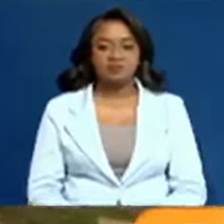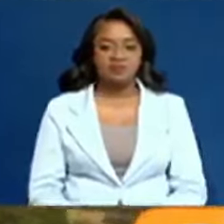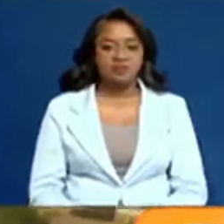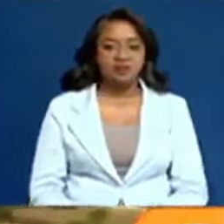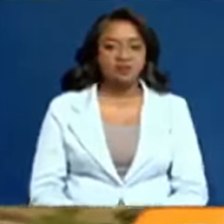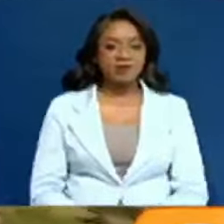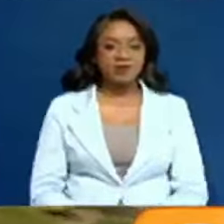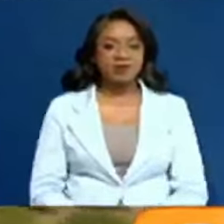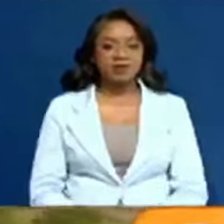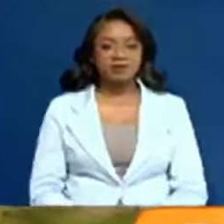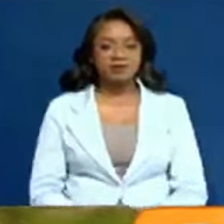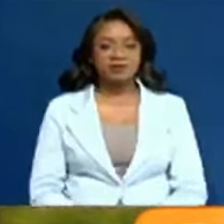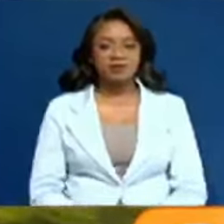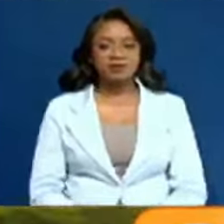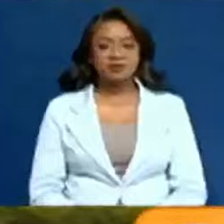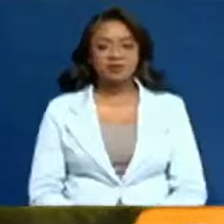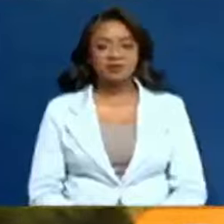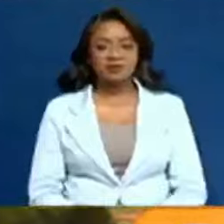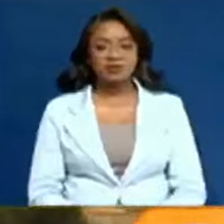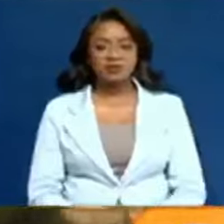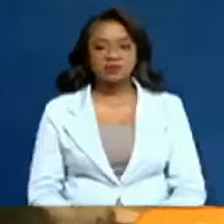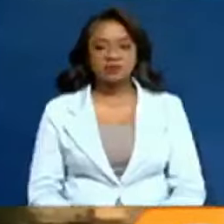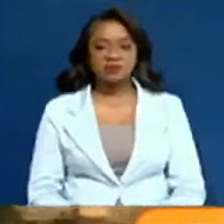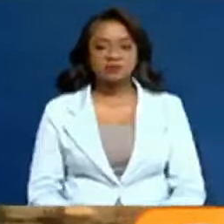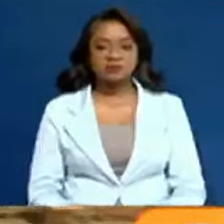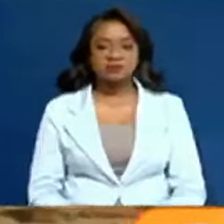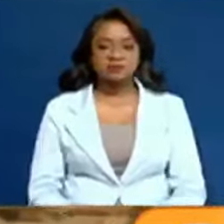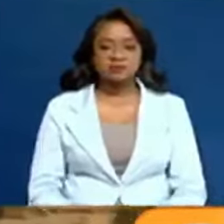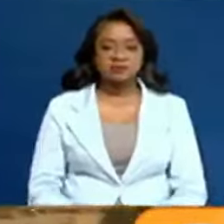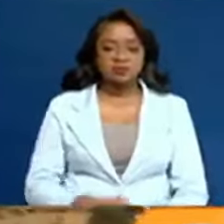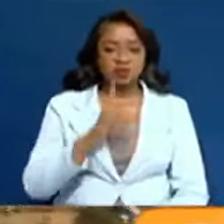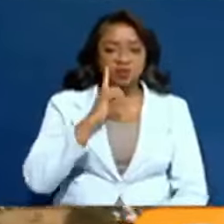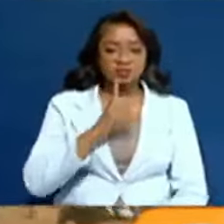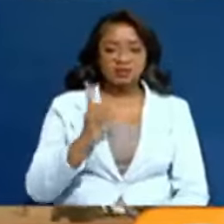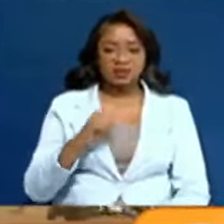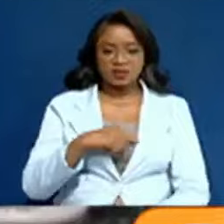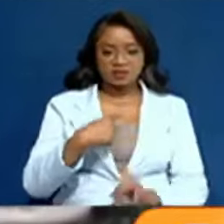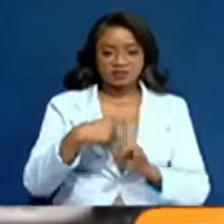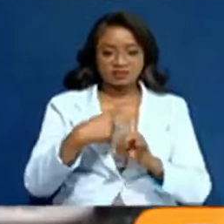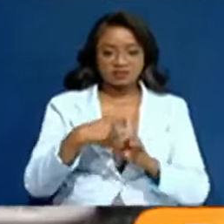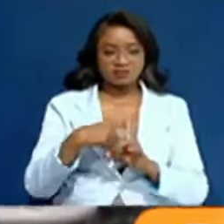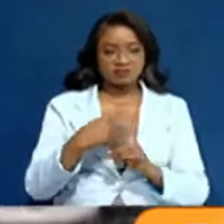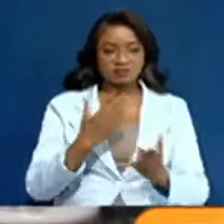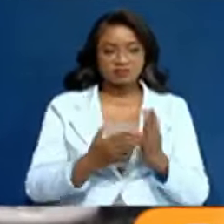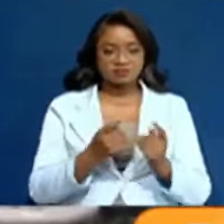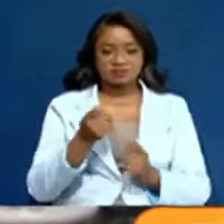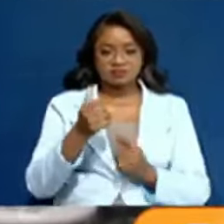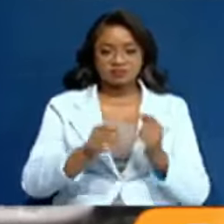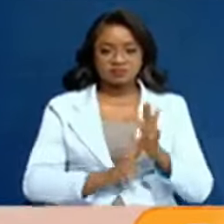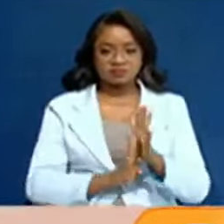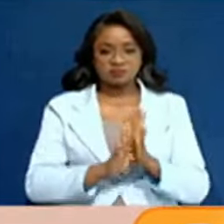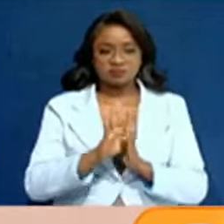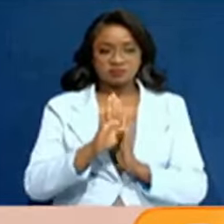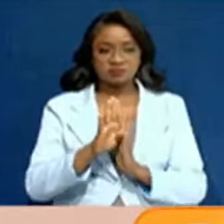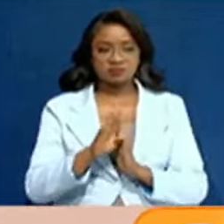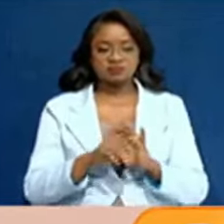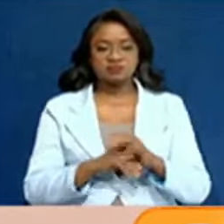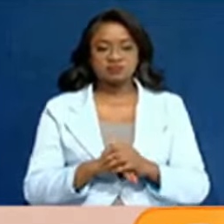The banking industry in the country remains positive and stable despite shocks experienced for a better part